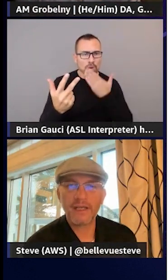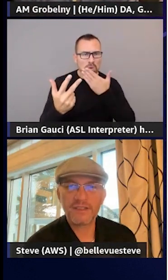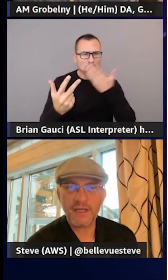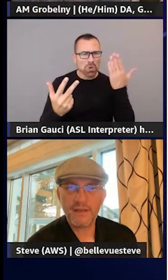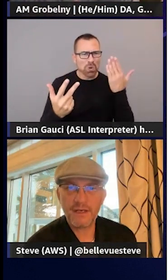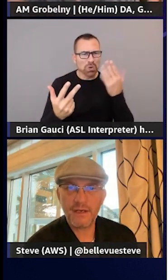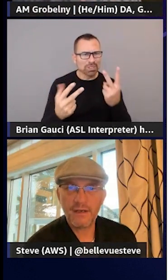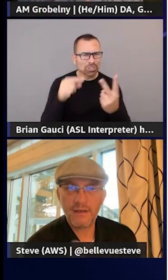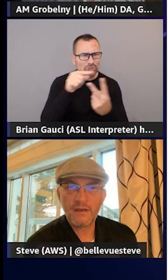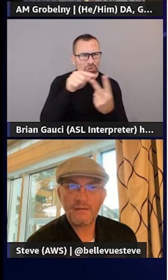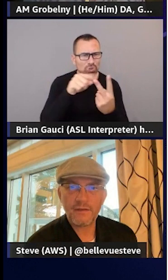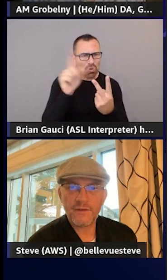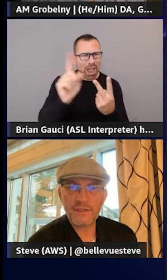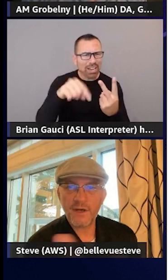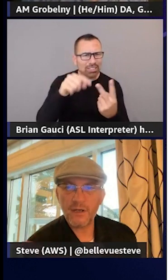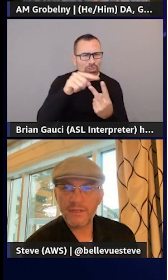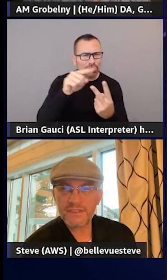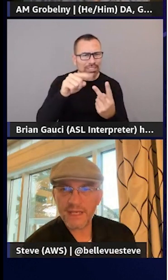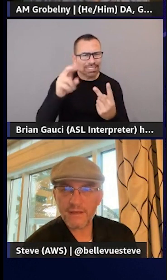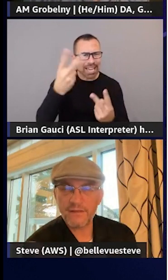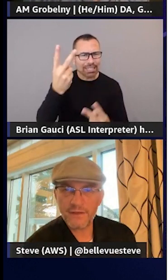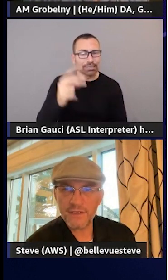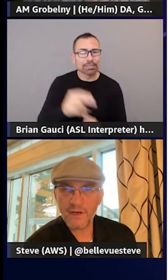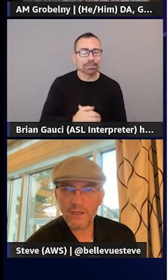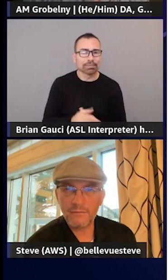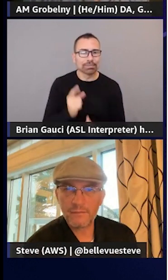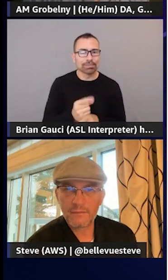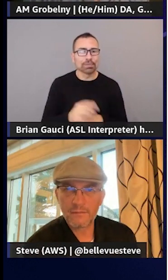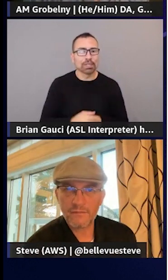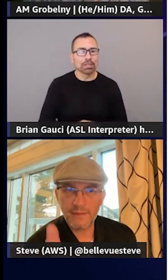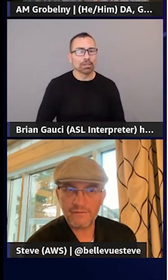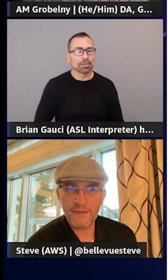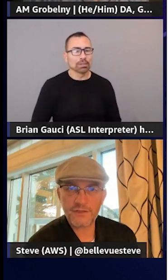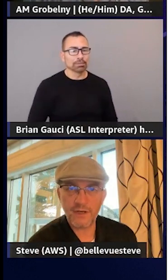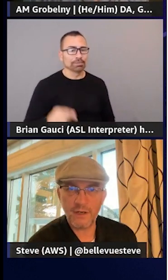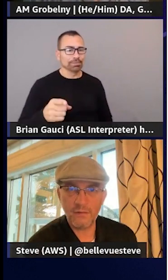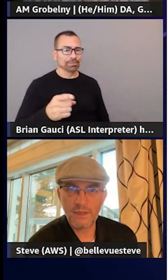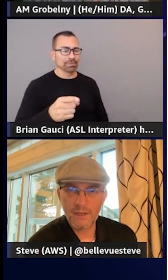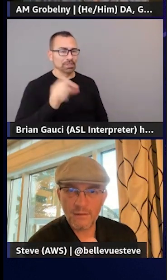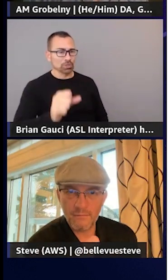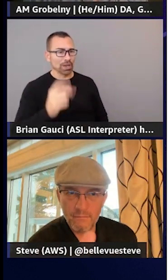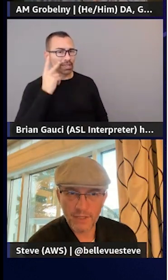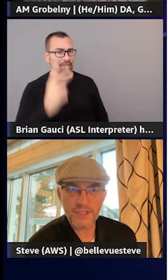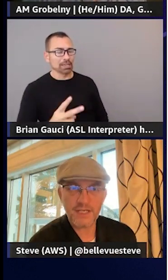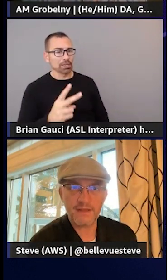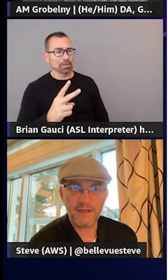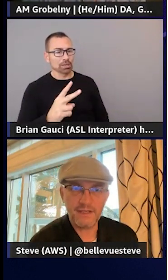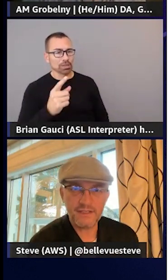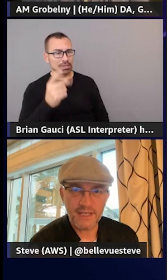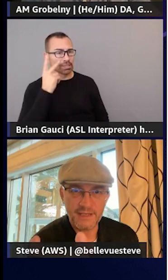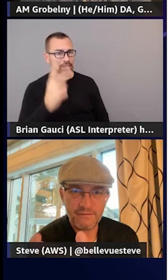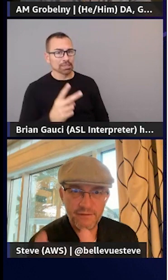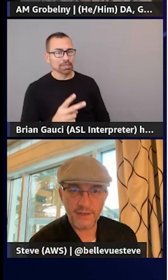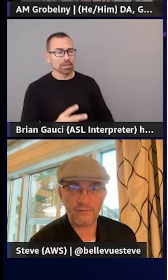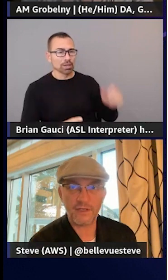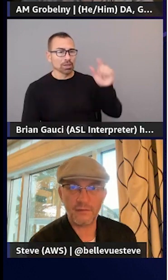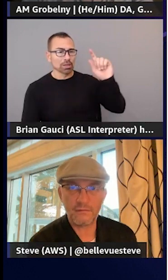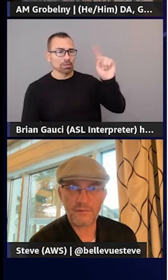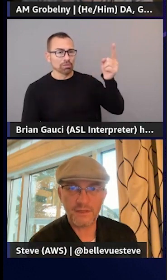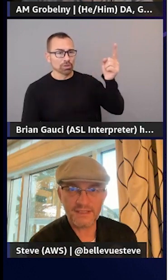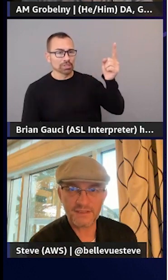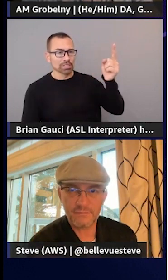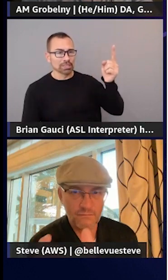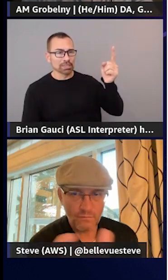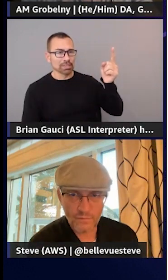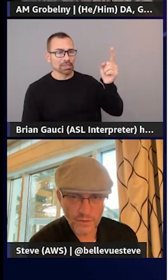that's not right. The first column and third column from that first row munched together in the final row.